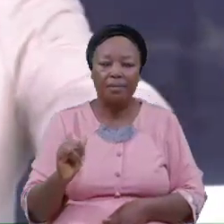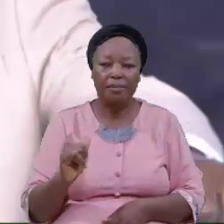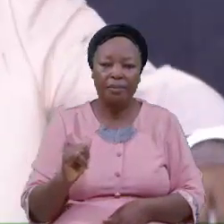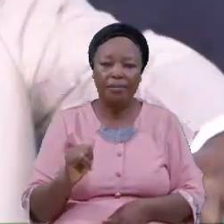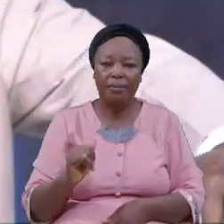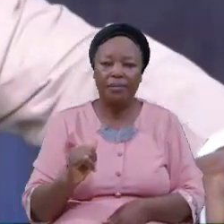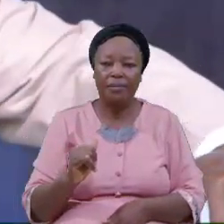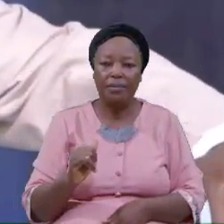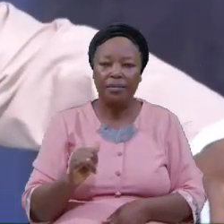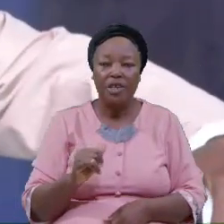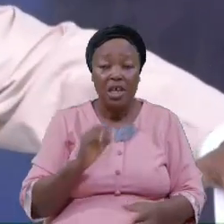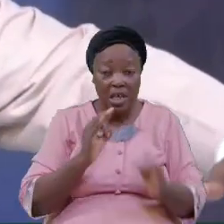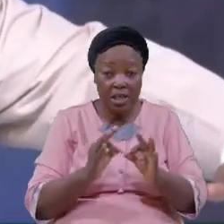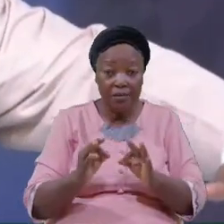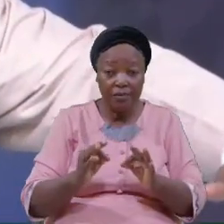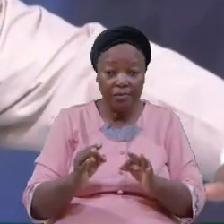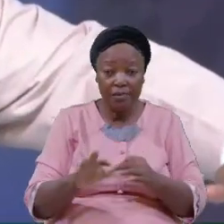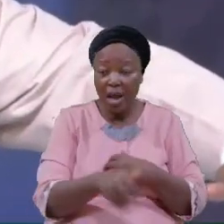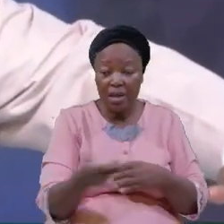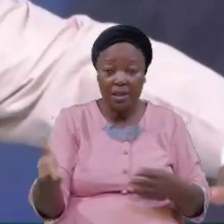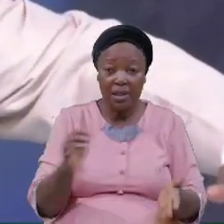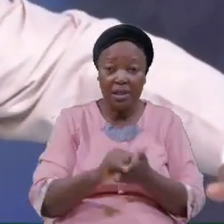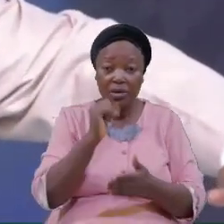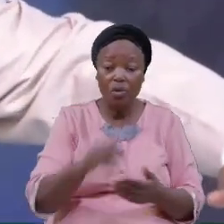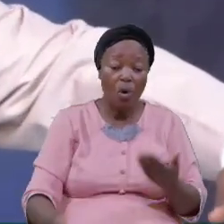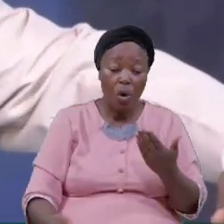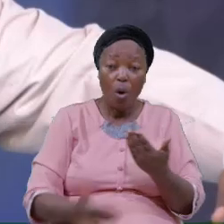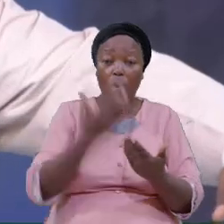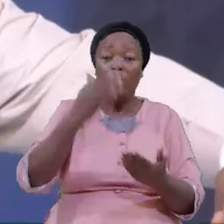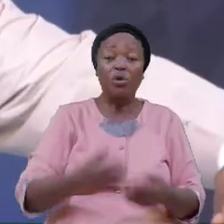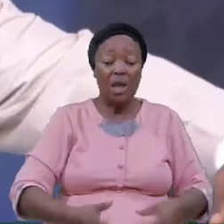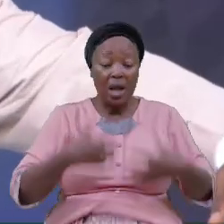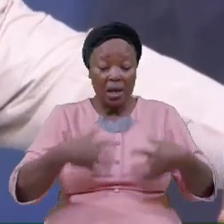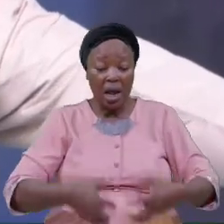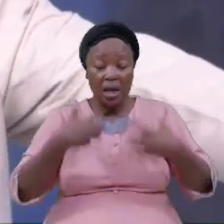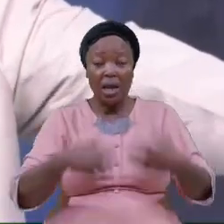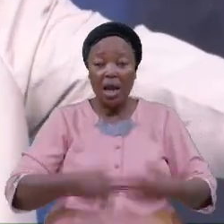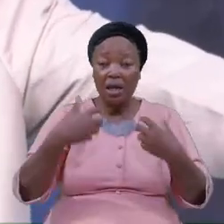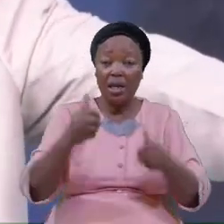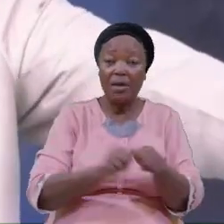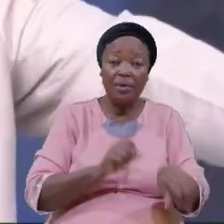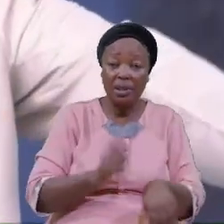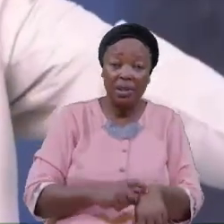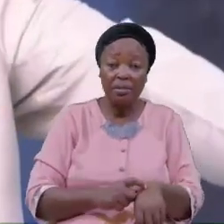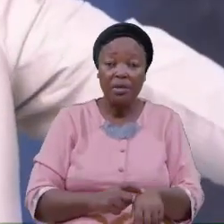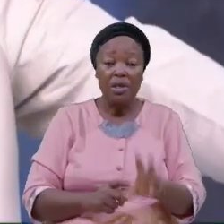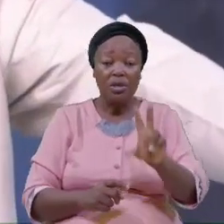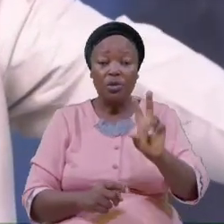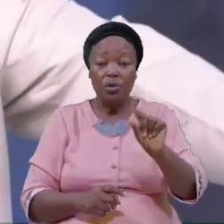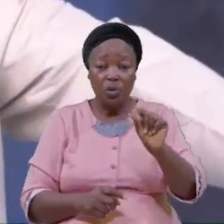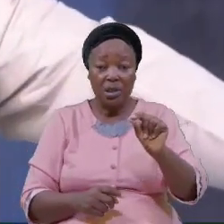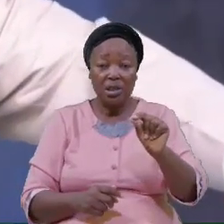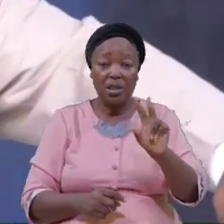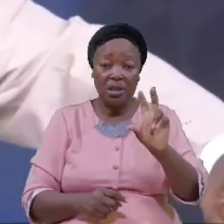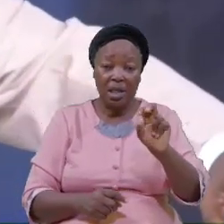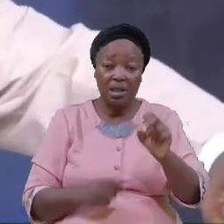If whatever you are always angry about, angry, 20, 30 years ago, when those